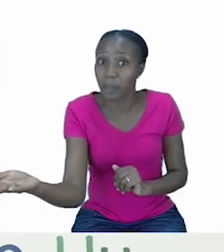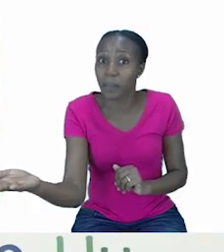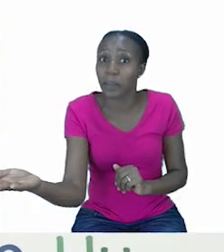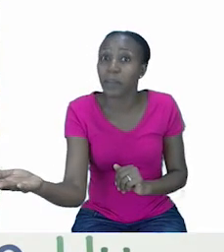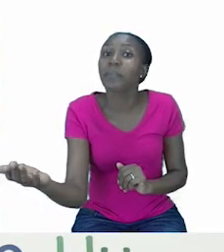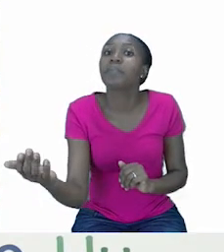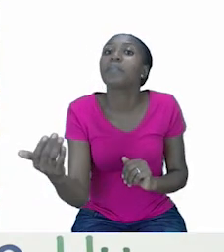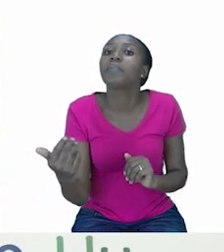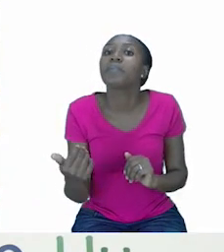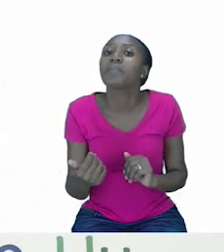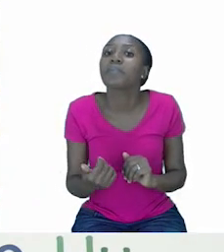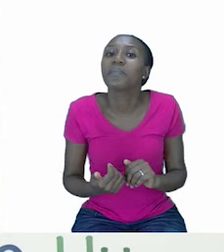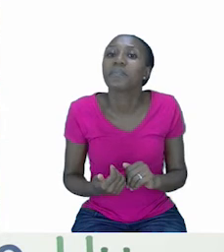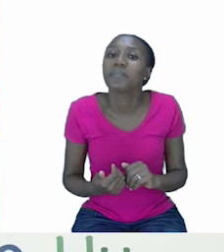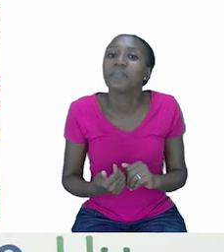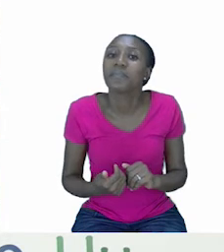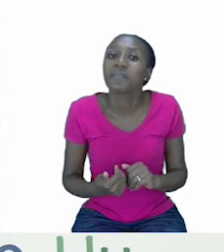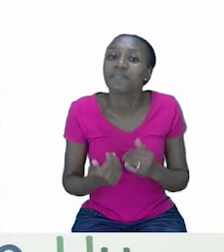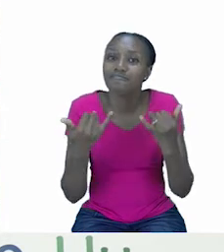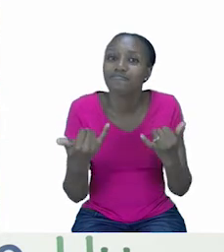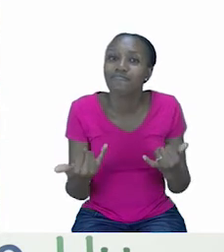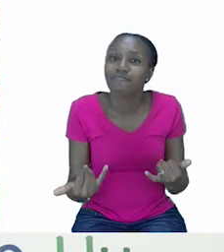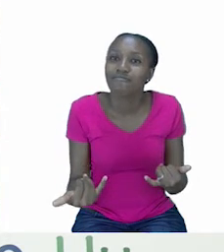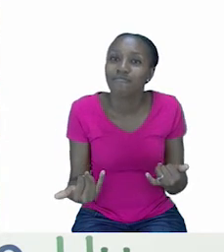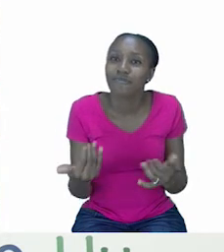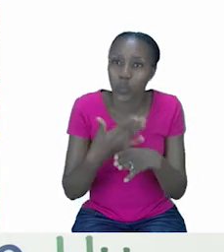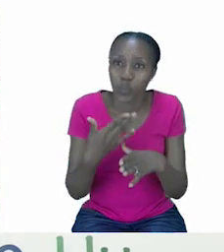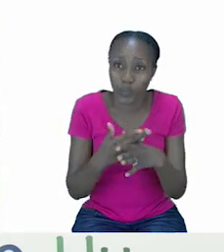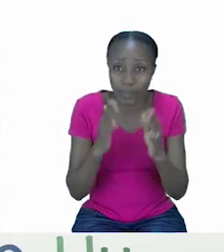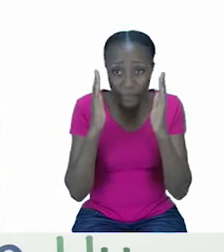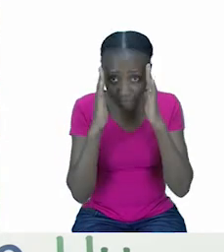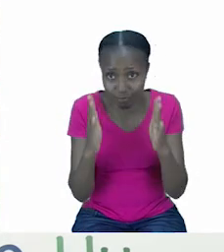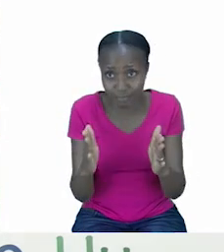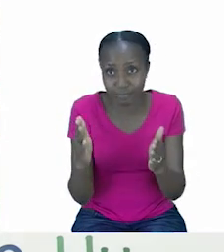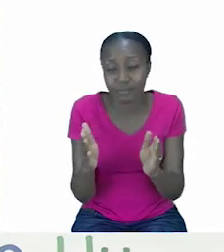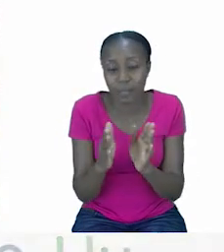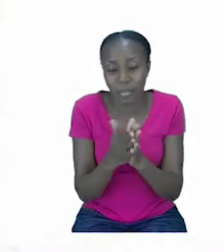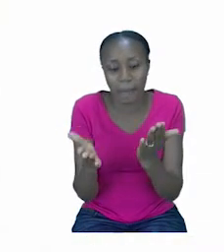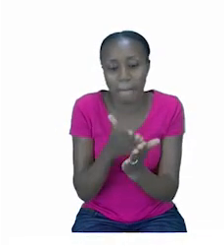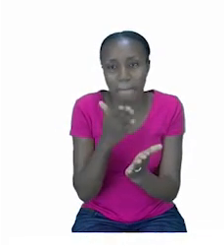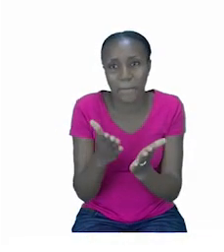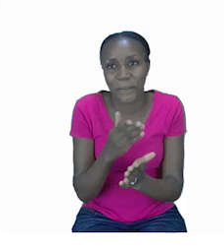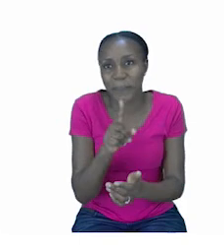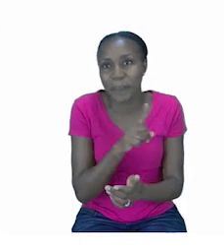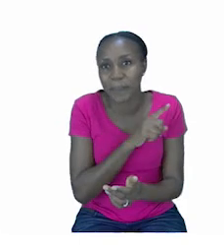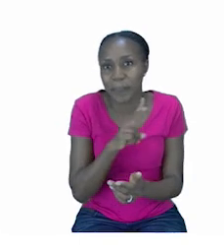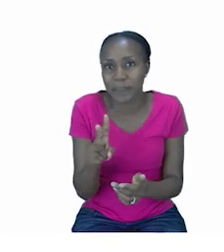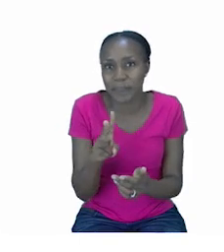Now, let us now take a look at our exercise on page 12.